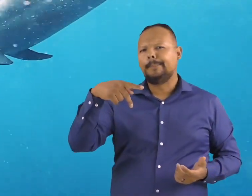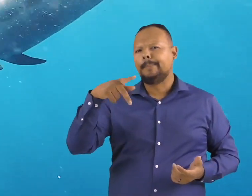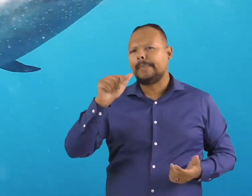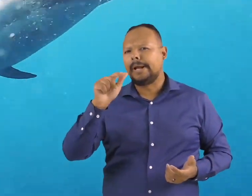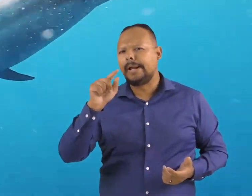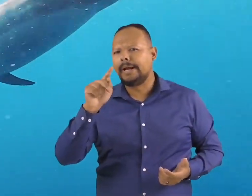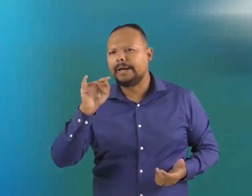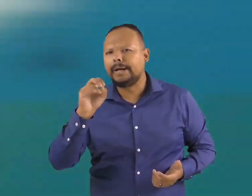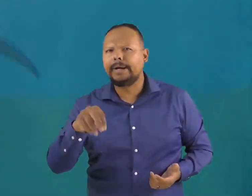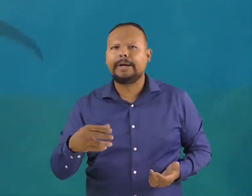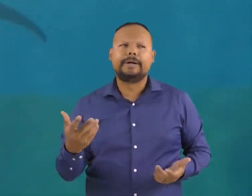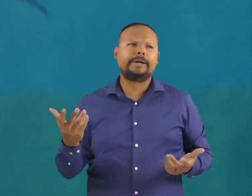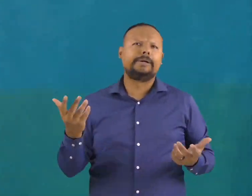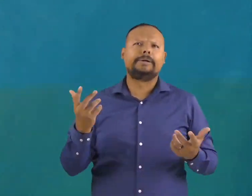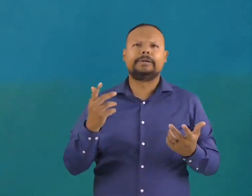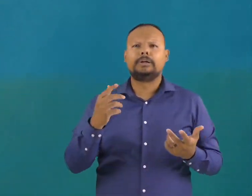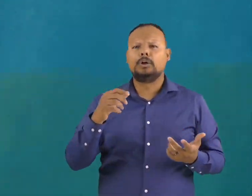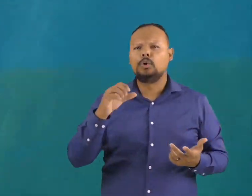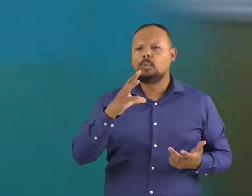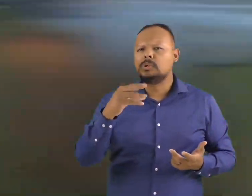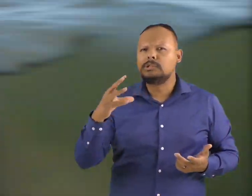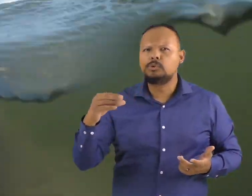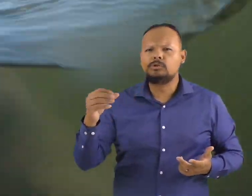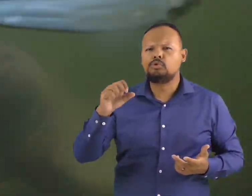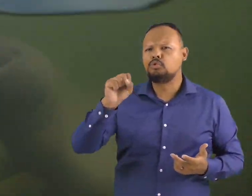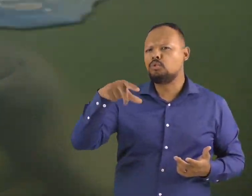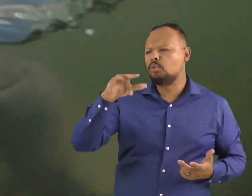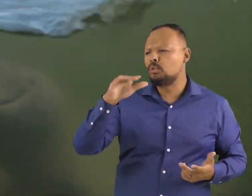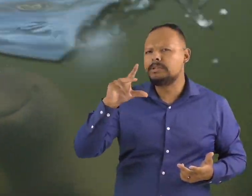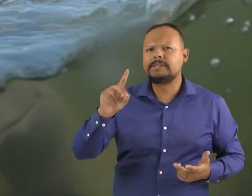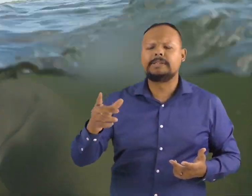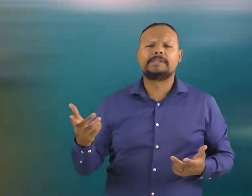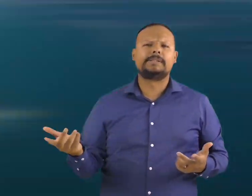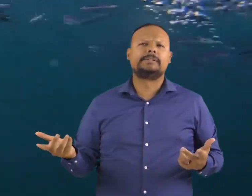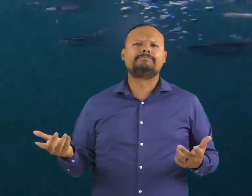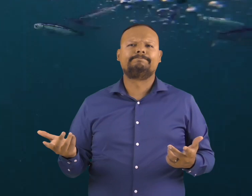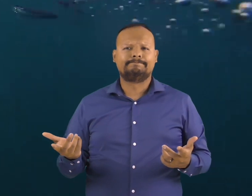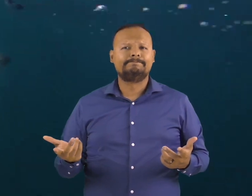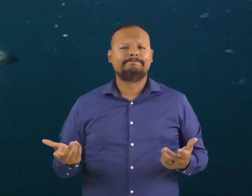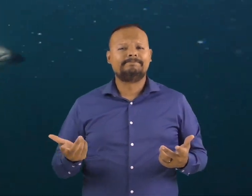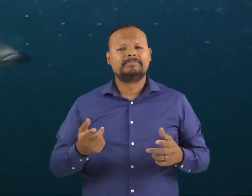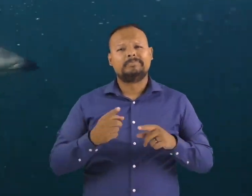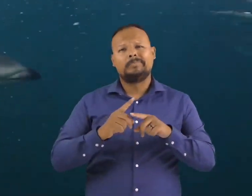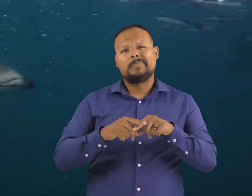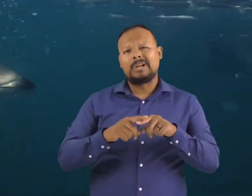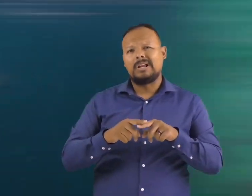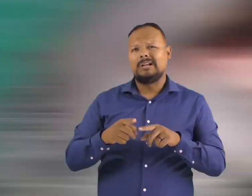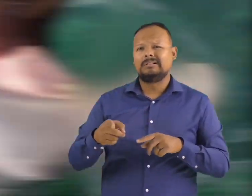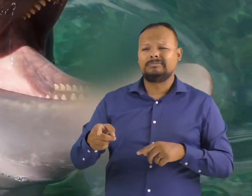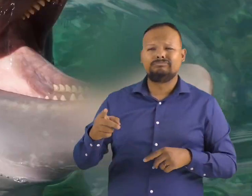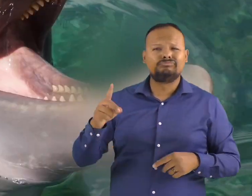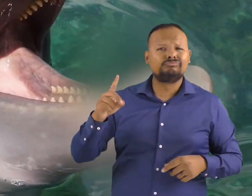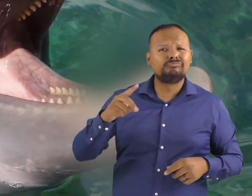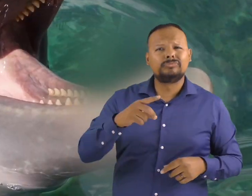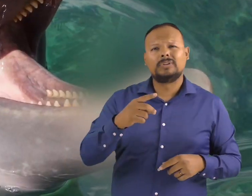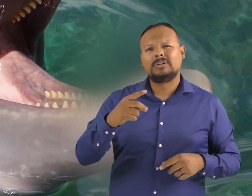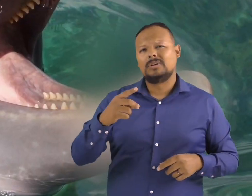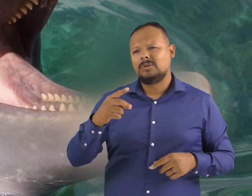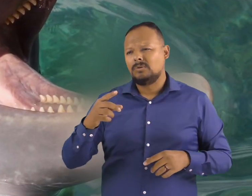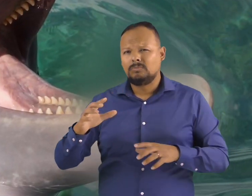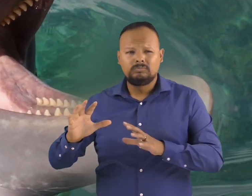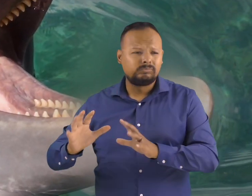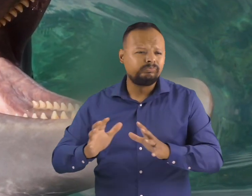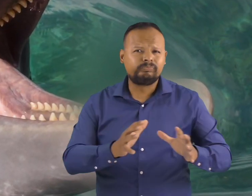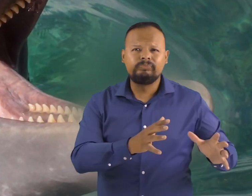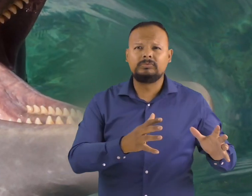However, depending on the species, they may eat more of one type of food than another. And this is why